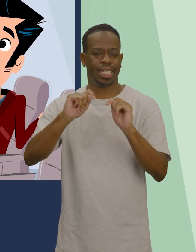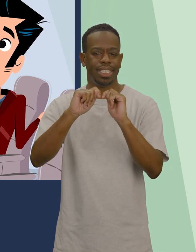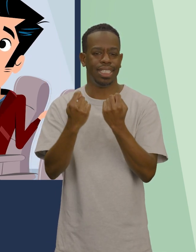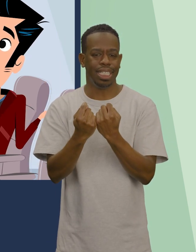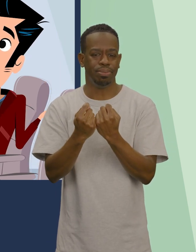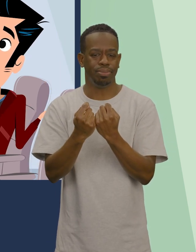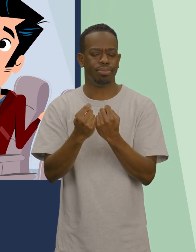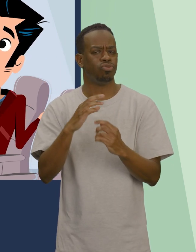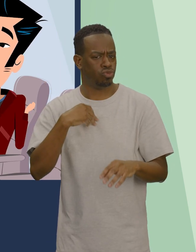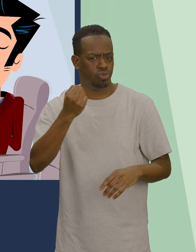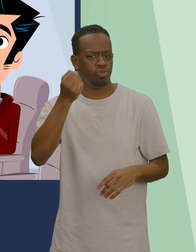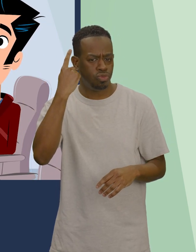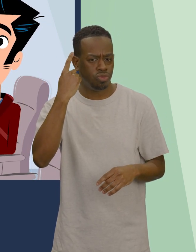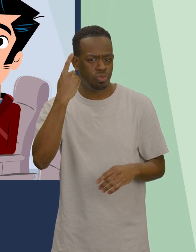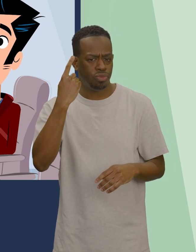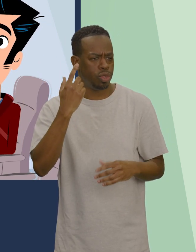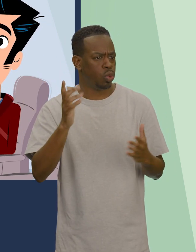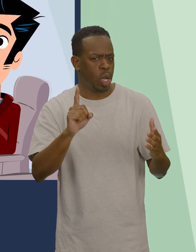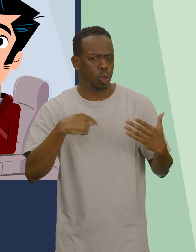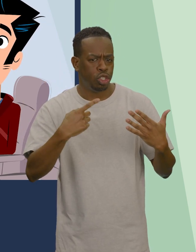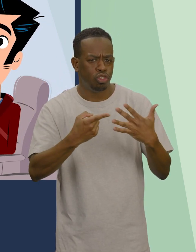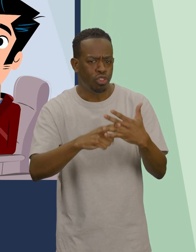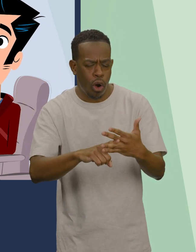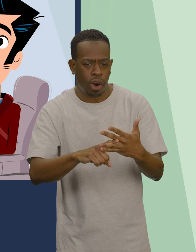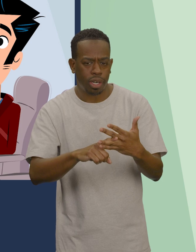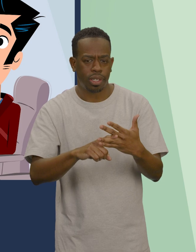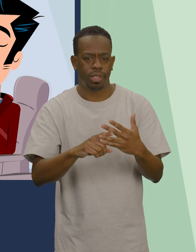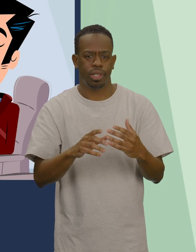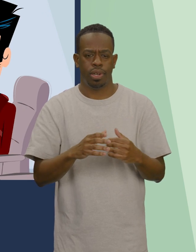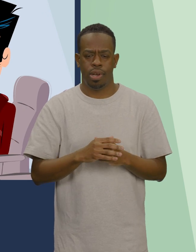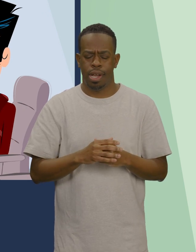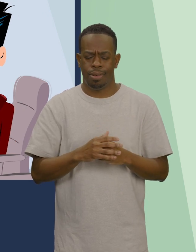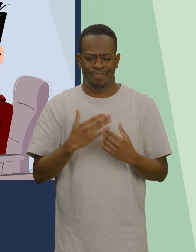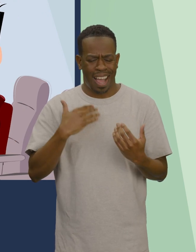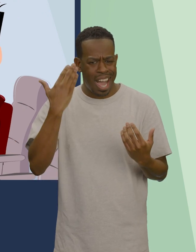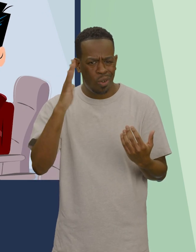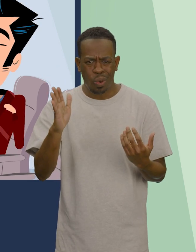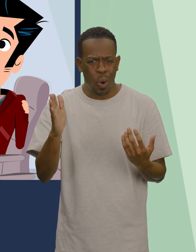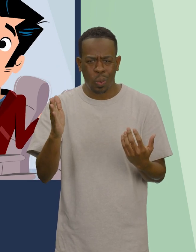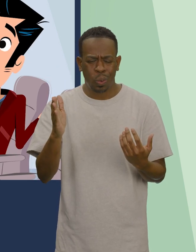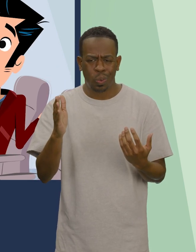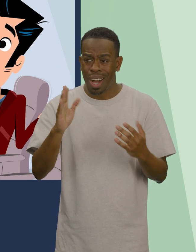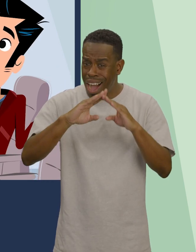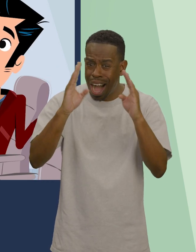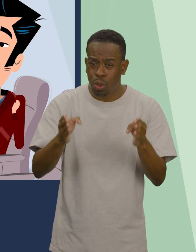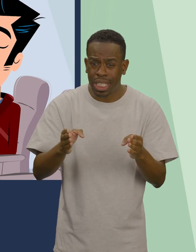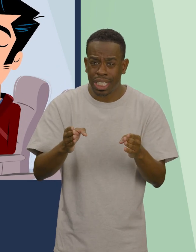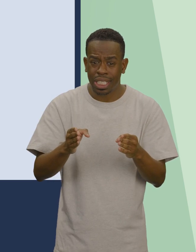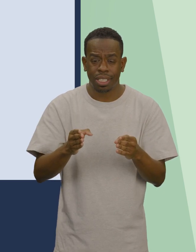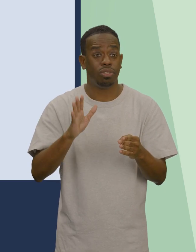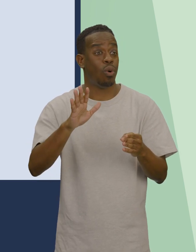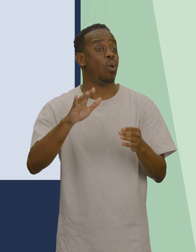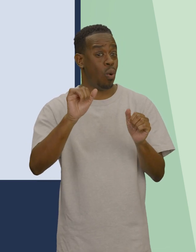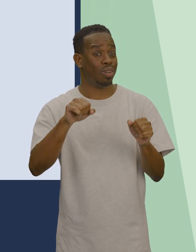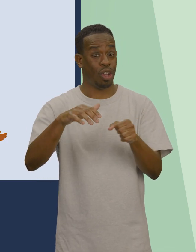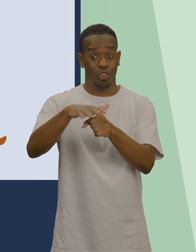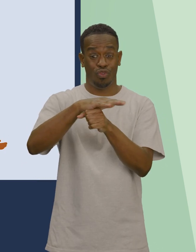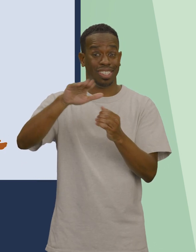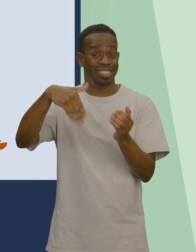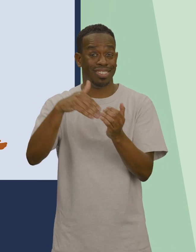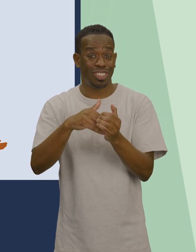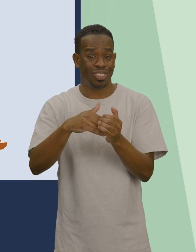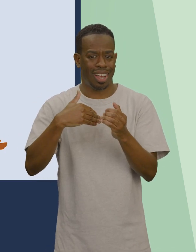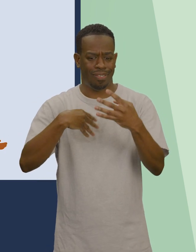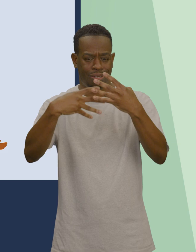my planning team. I get that. So, where should we start? I don't know. How about housing? Okay, so